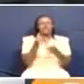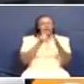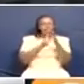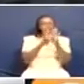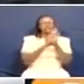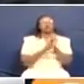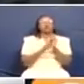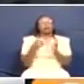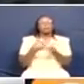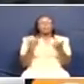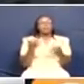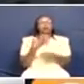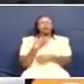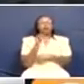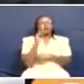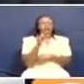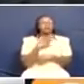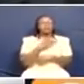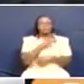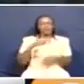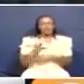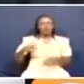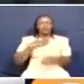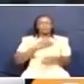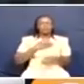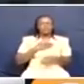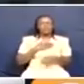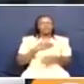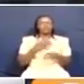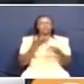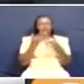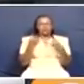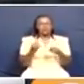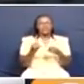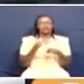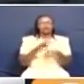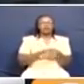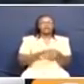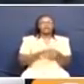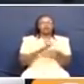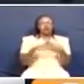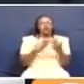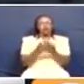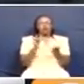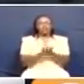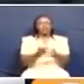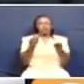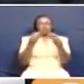therefore request, my lords, to hold and find that while we served the following day,